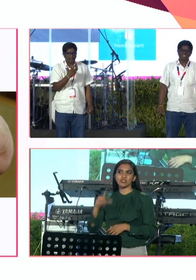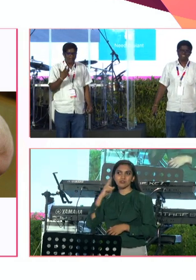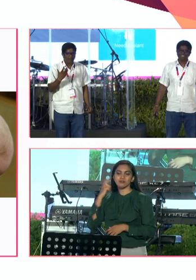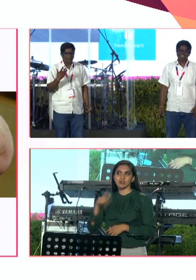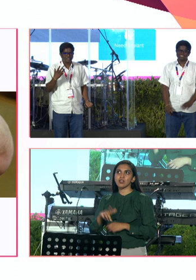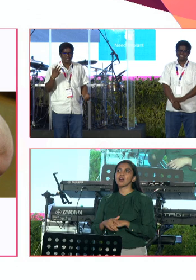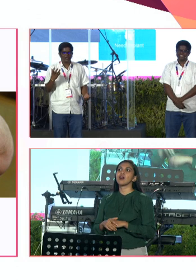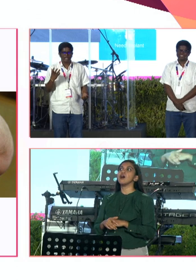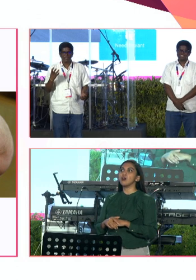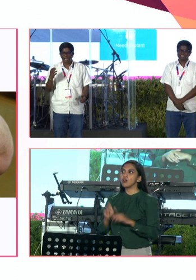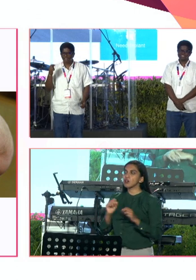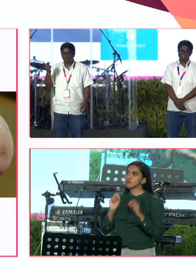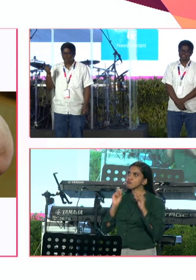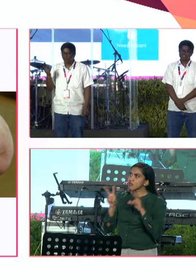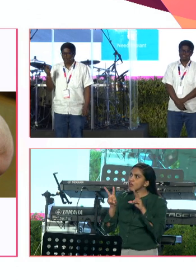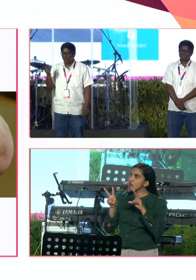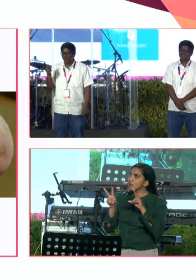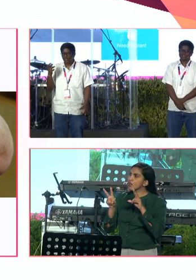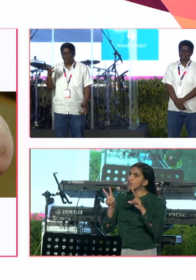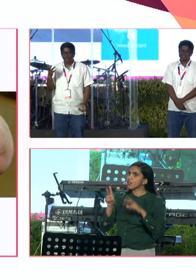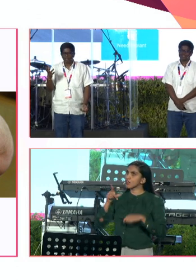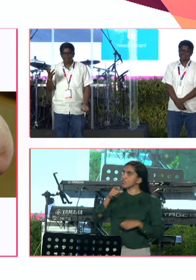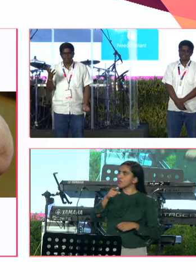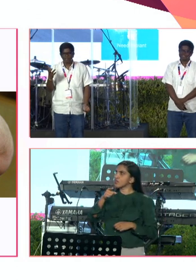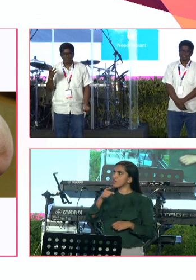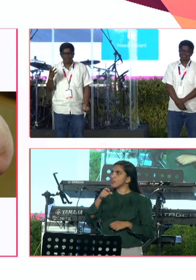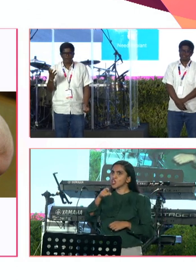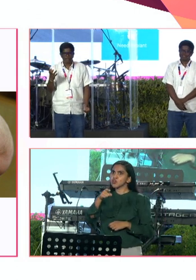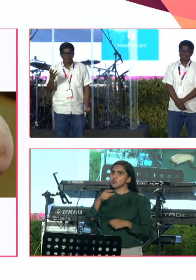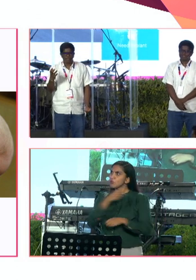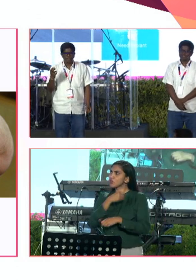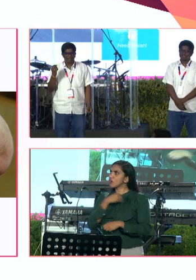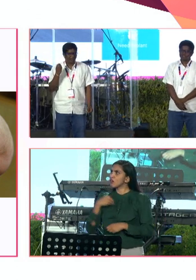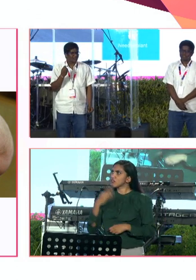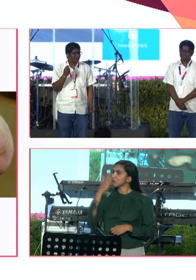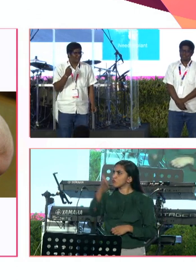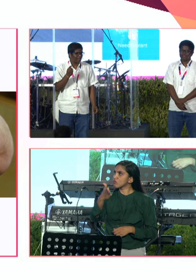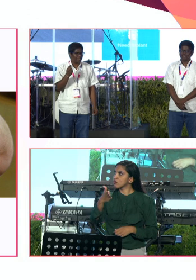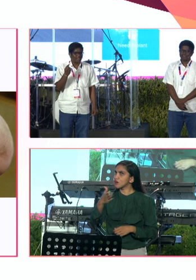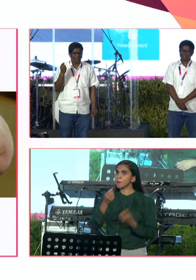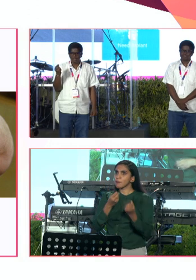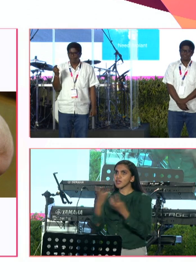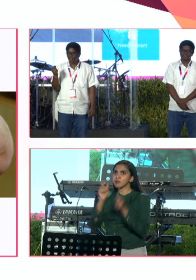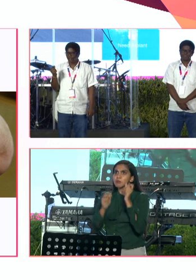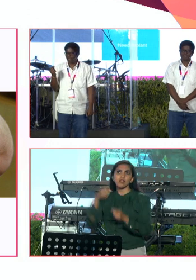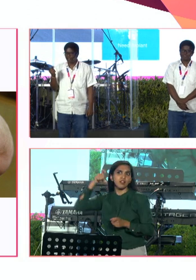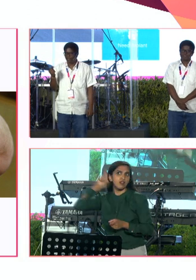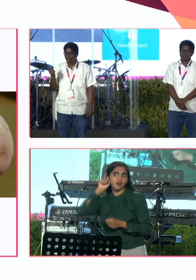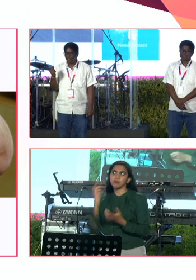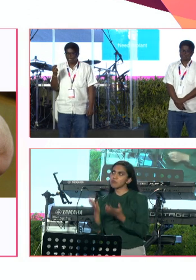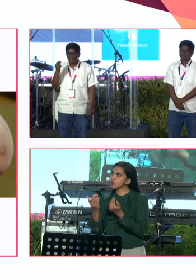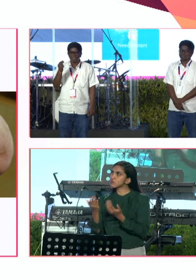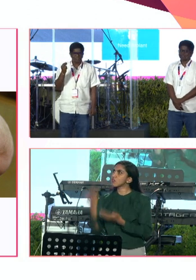time we both shocked and asked your mother, why you are not treated? He's so young. The lots of hearing aids are available in the